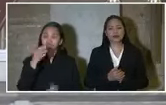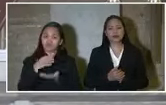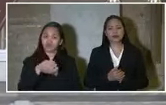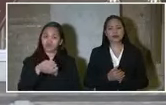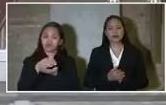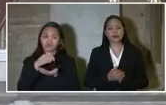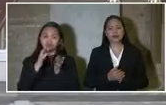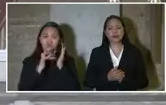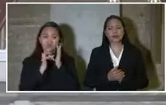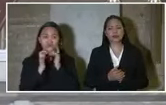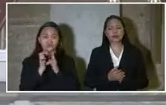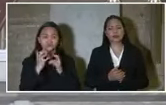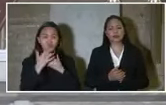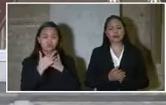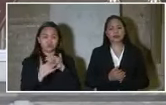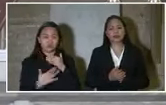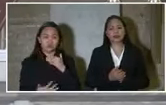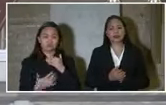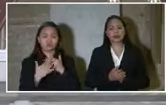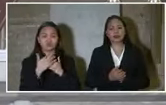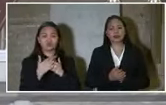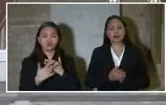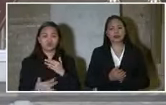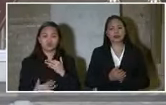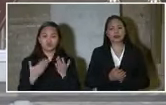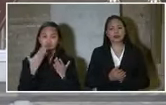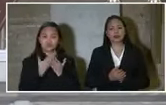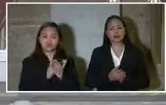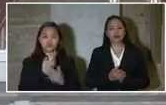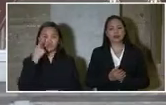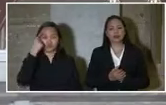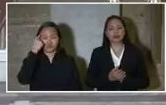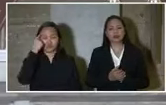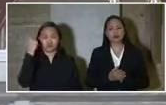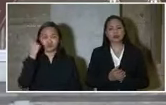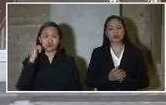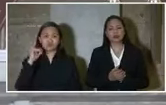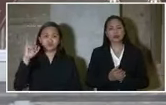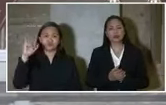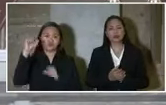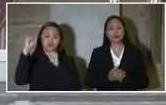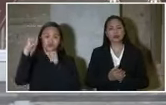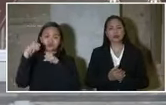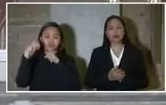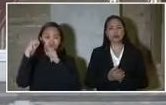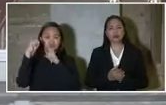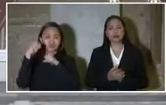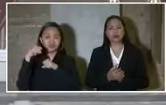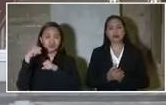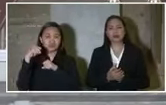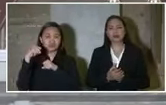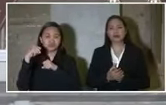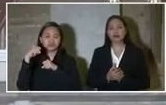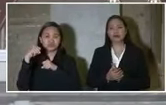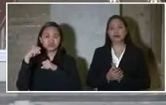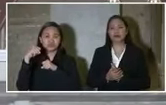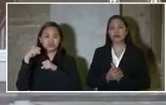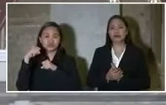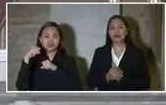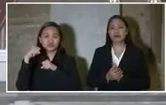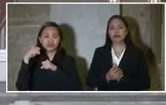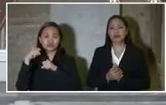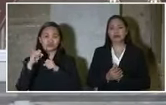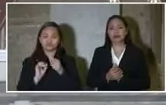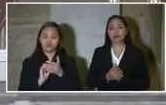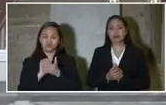my blood, the blood of the new and eternal covenant, which will